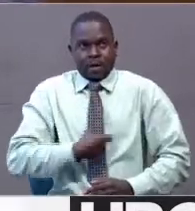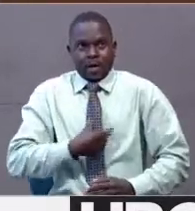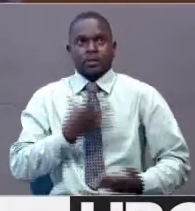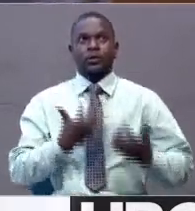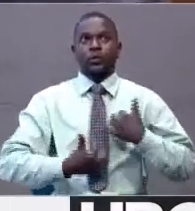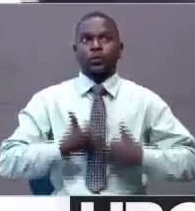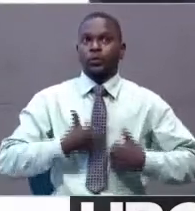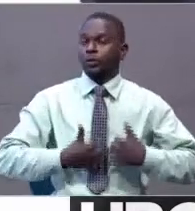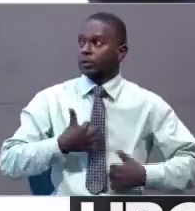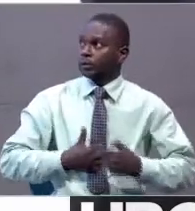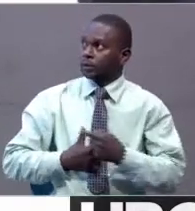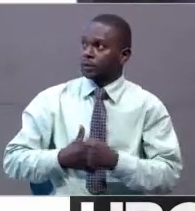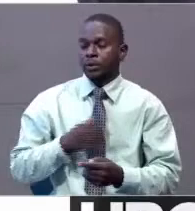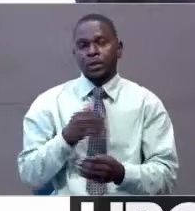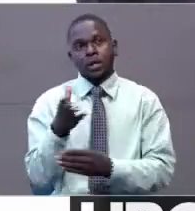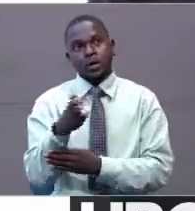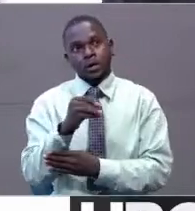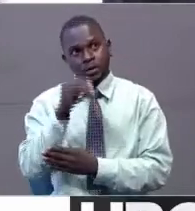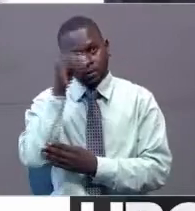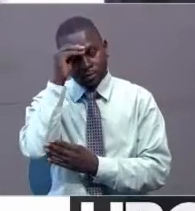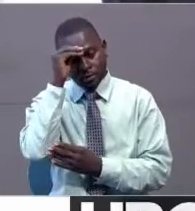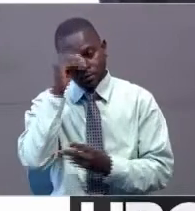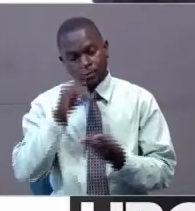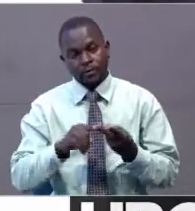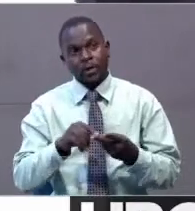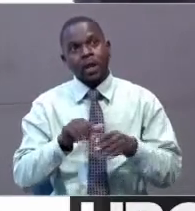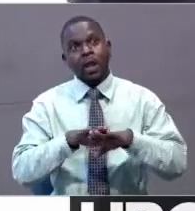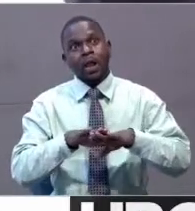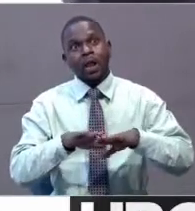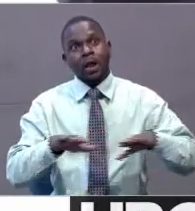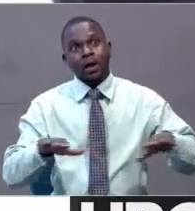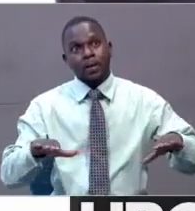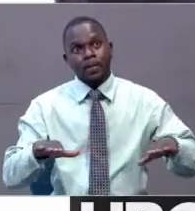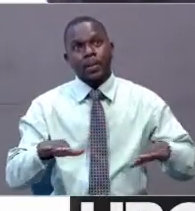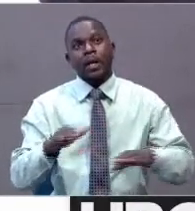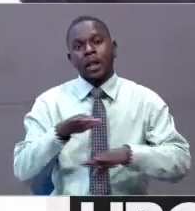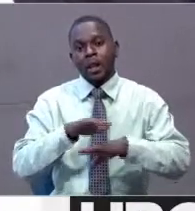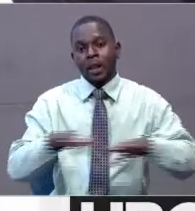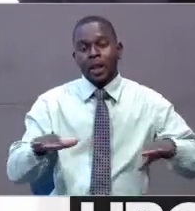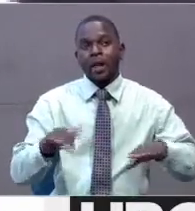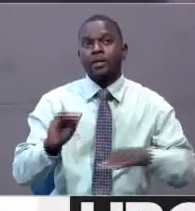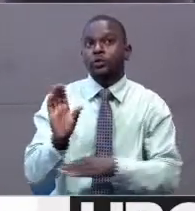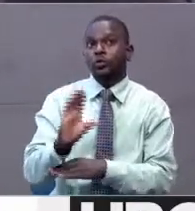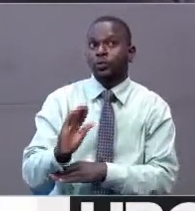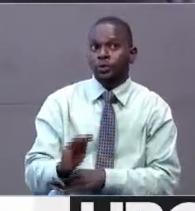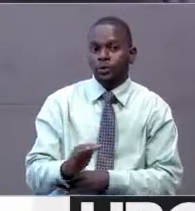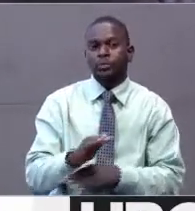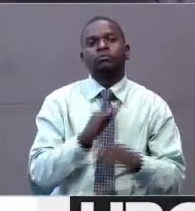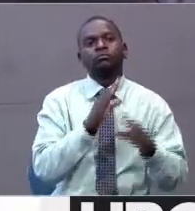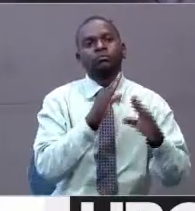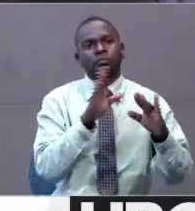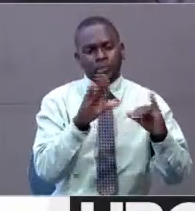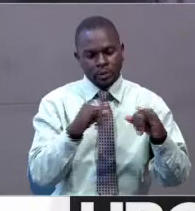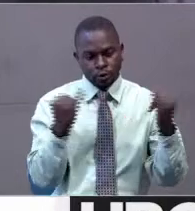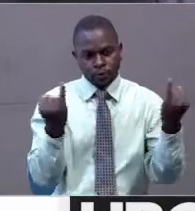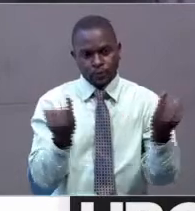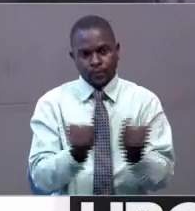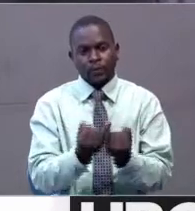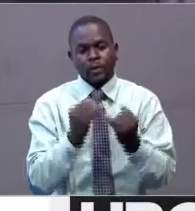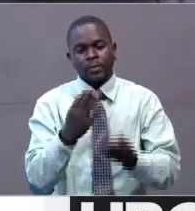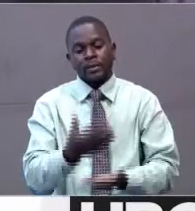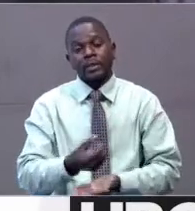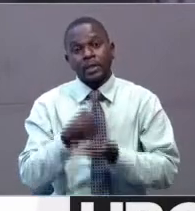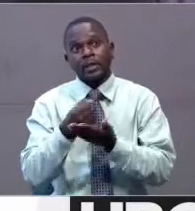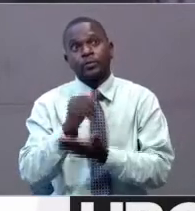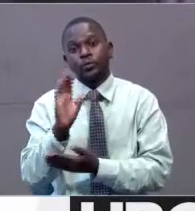interest. Minister of Education, Minister of Lands, Uganda Land Commission and agencies must help this committee